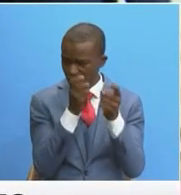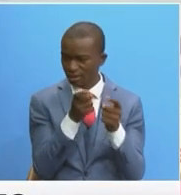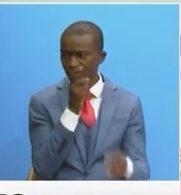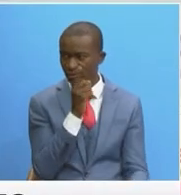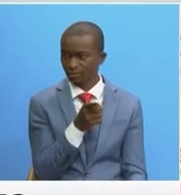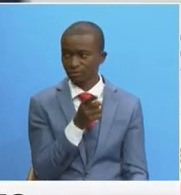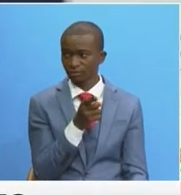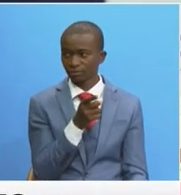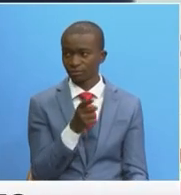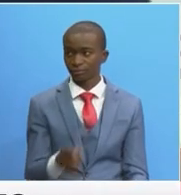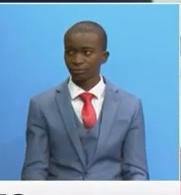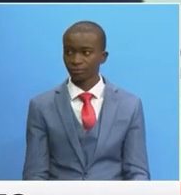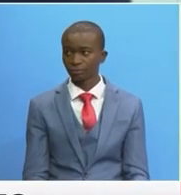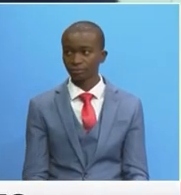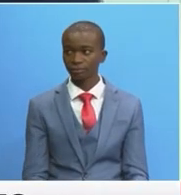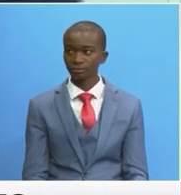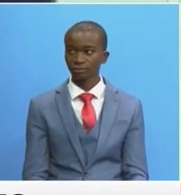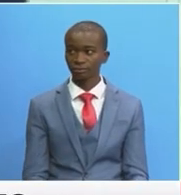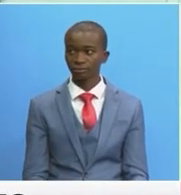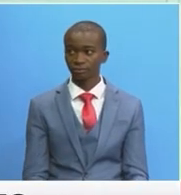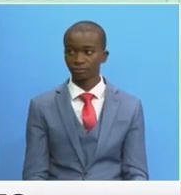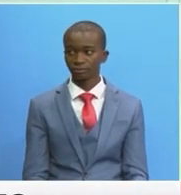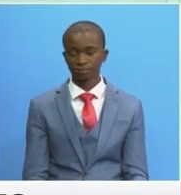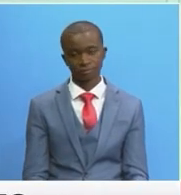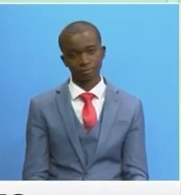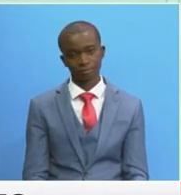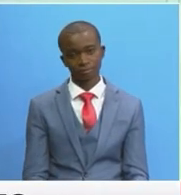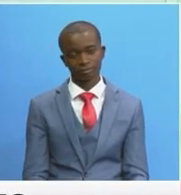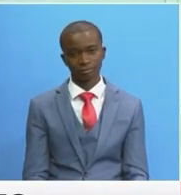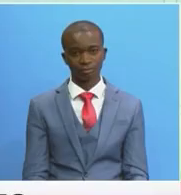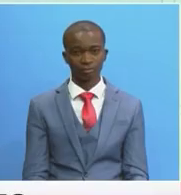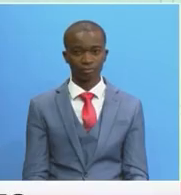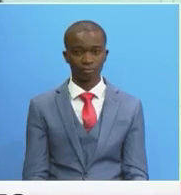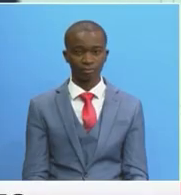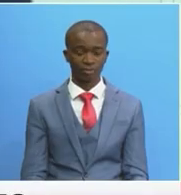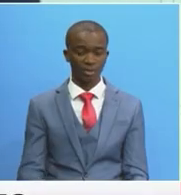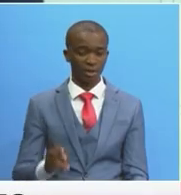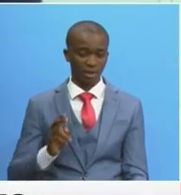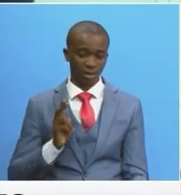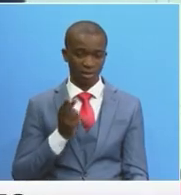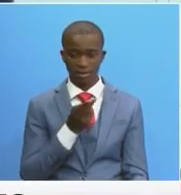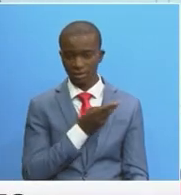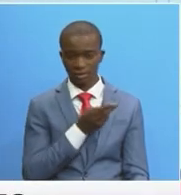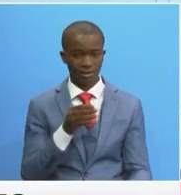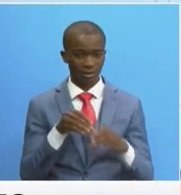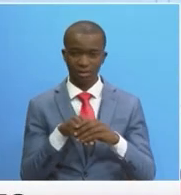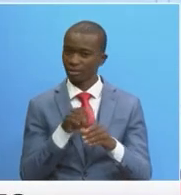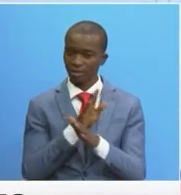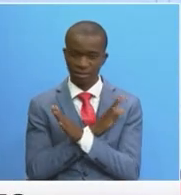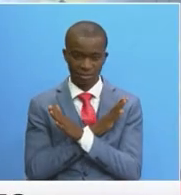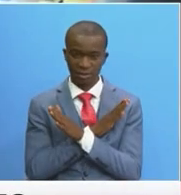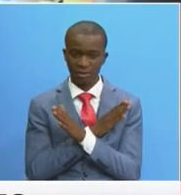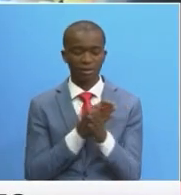with. We have experienced a lower than expected growth in the economy due to